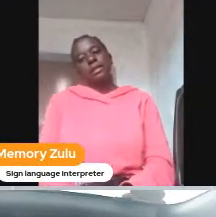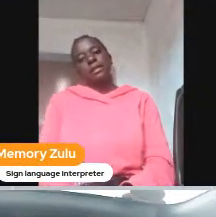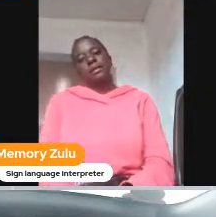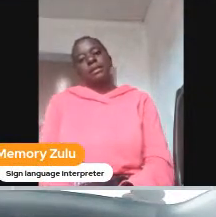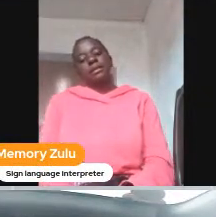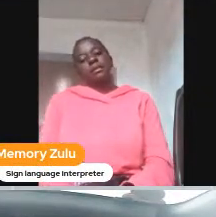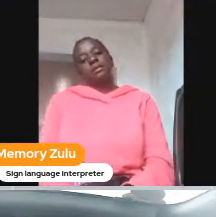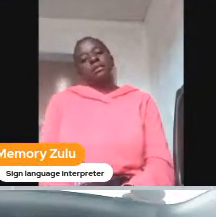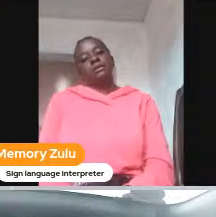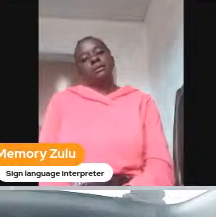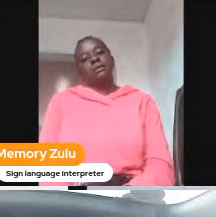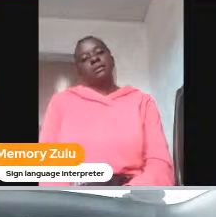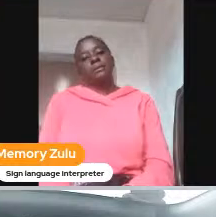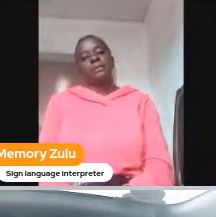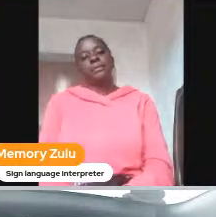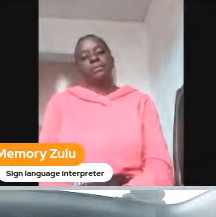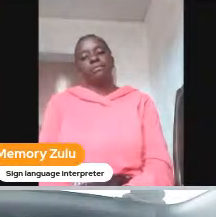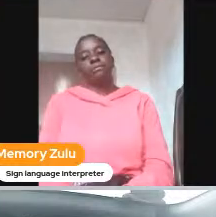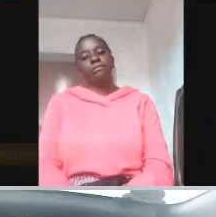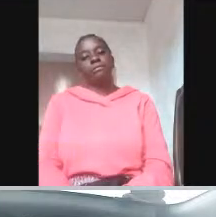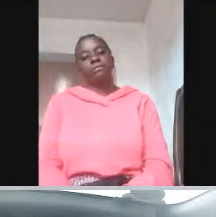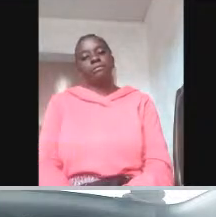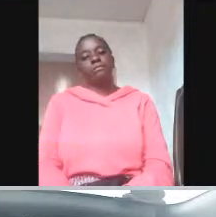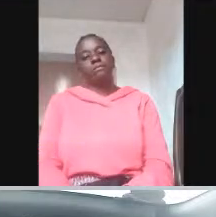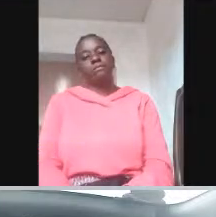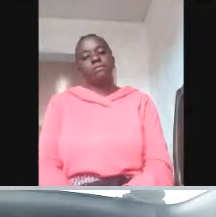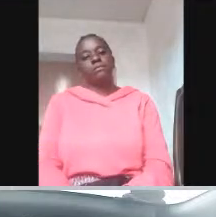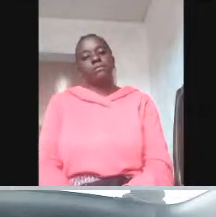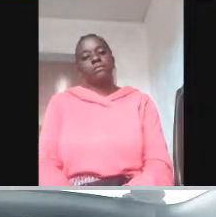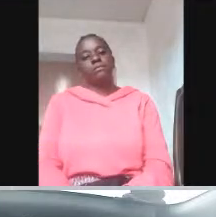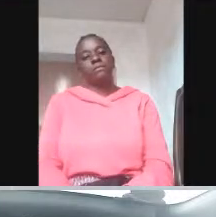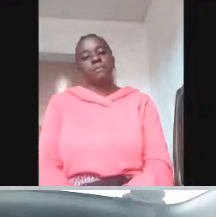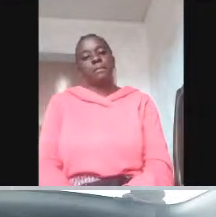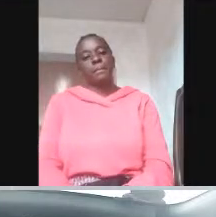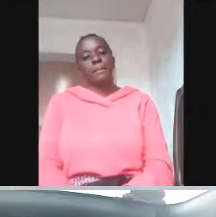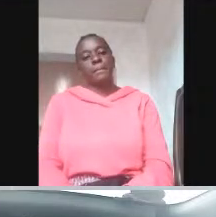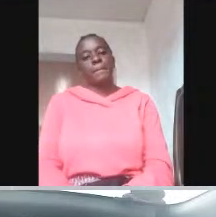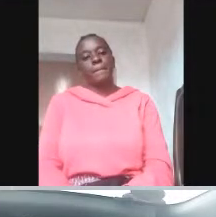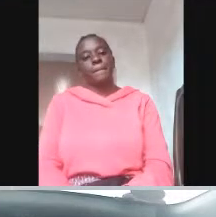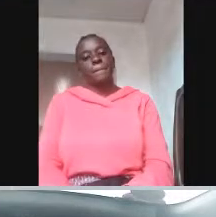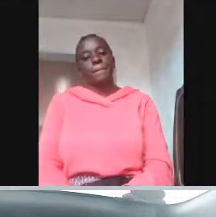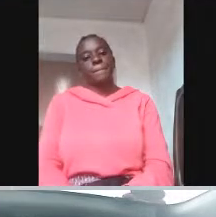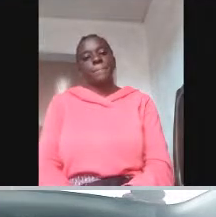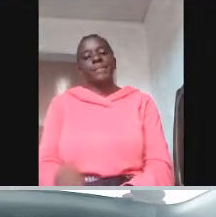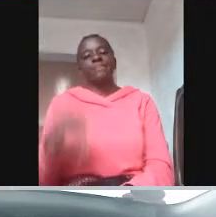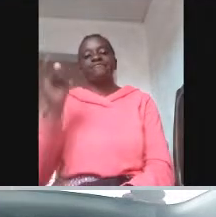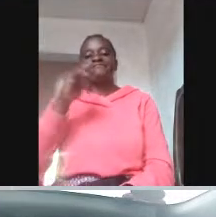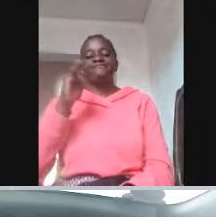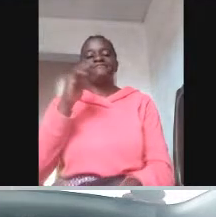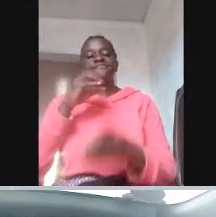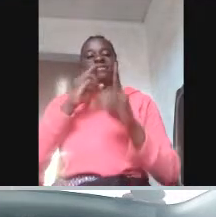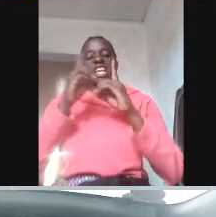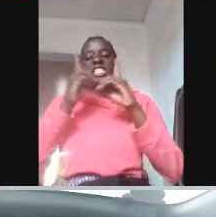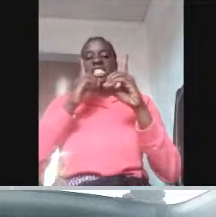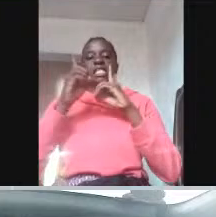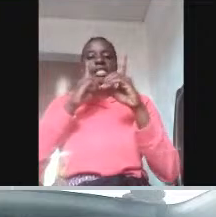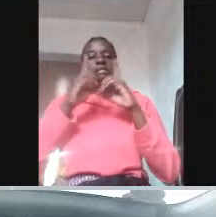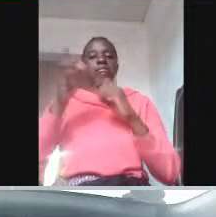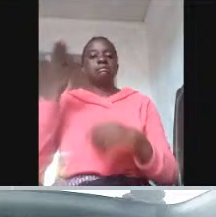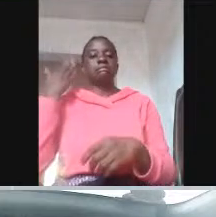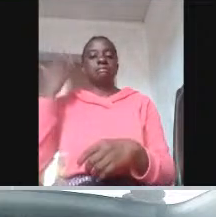Okay, thank you so much. I think we had discussed last week about this thing. Some